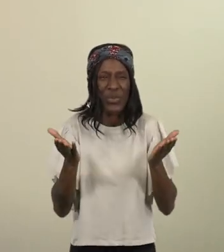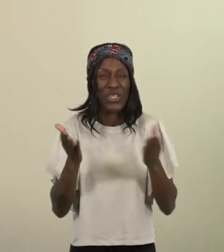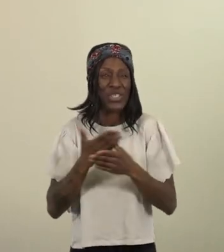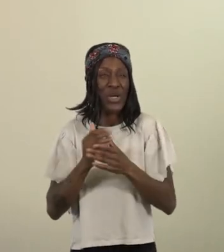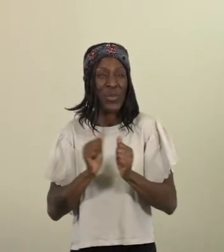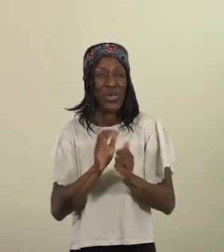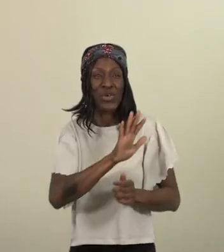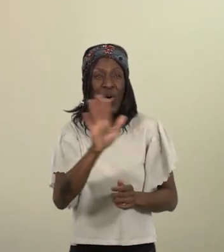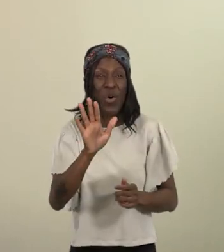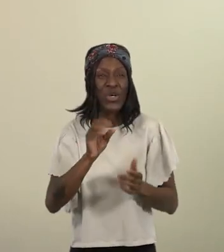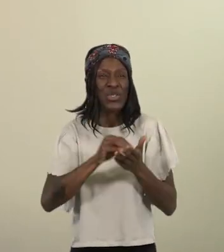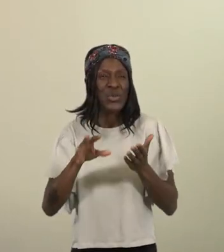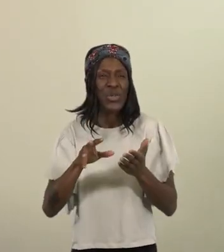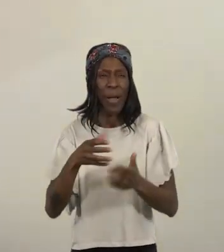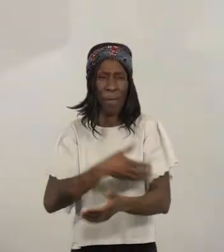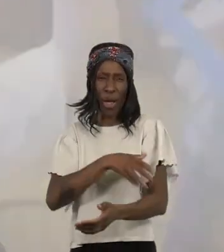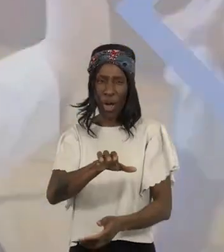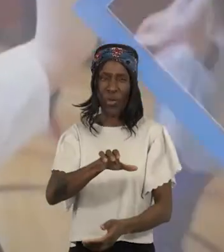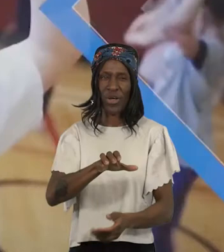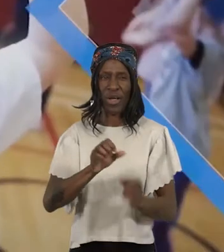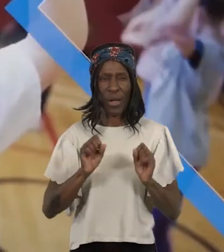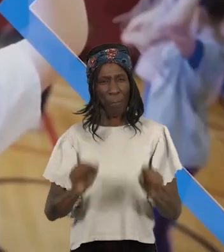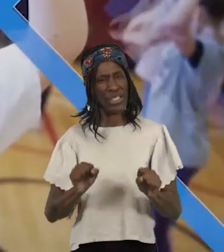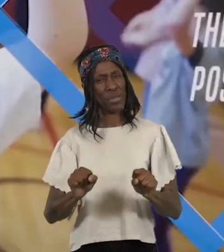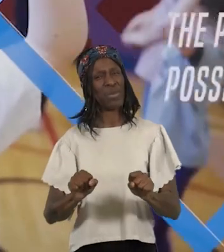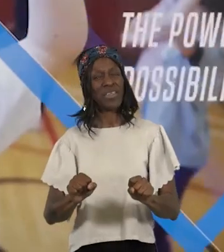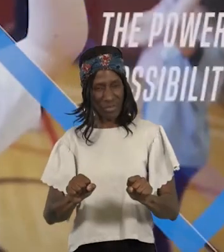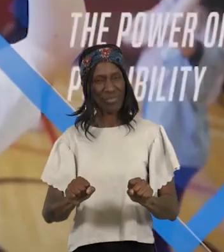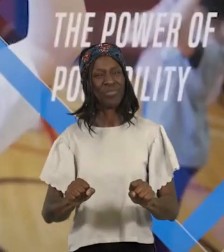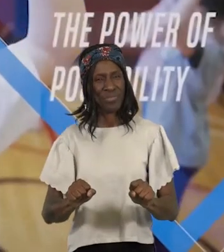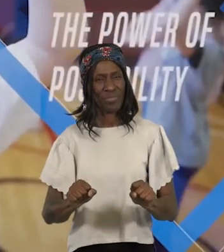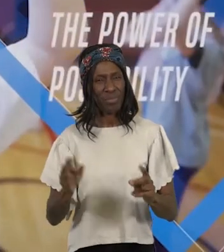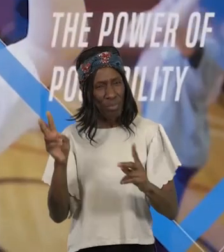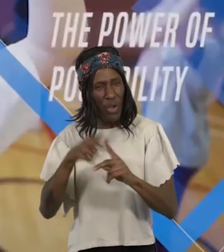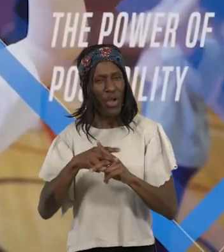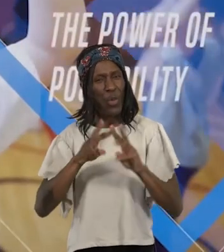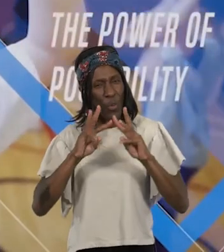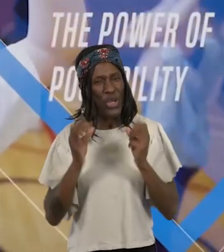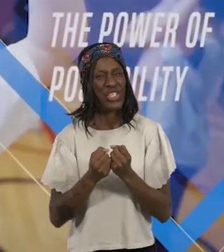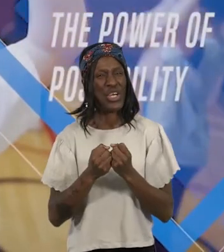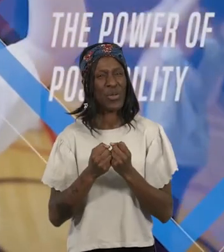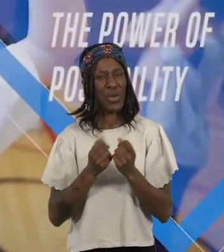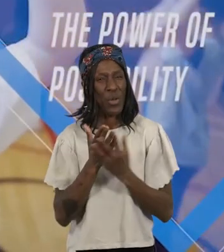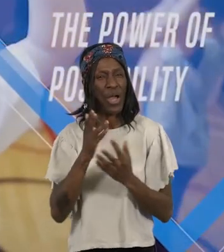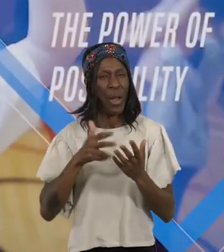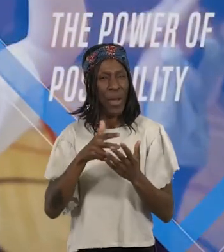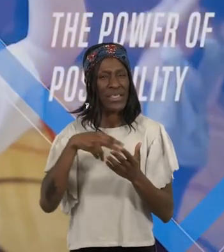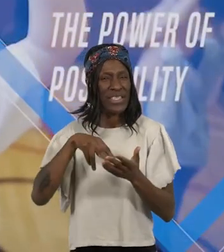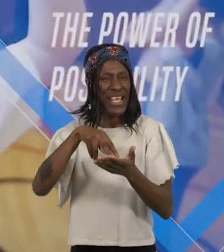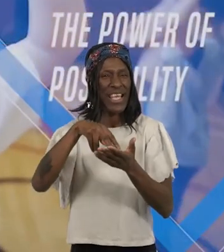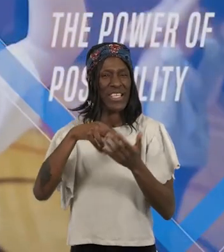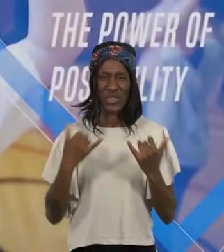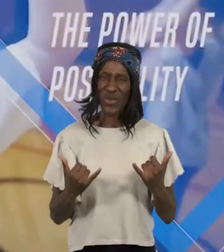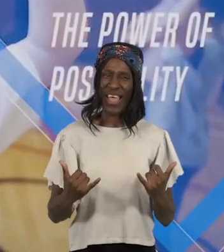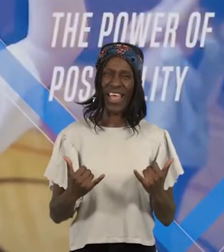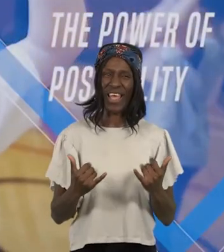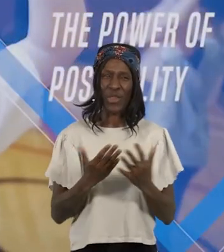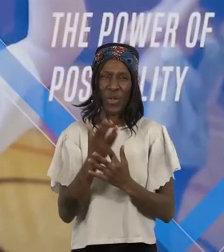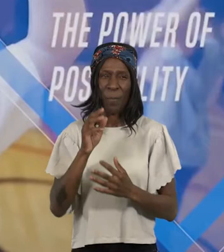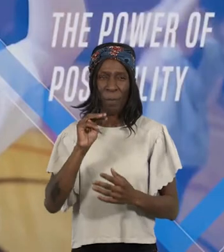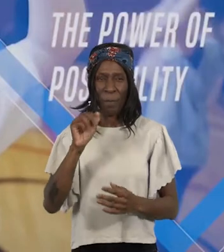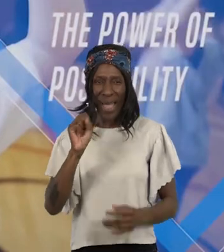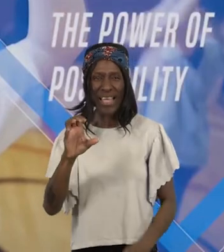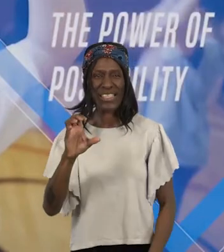exciting programming with you and to sharing with your students the power of possibility. Book a workshop with Propeller Dance